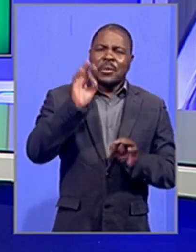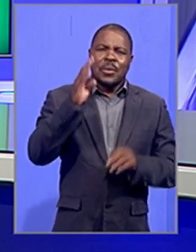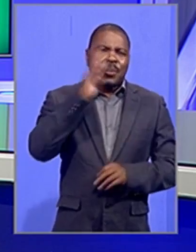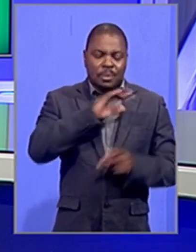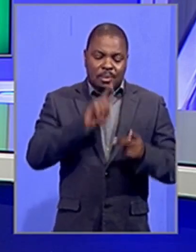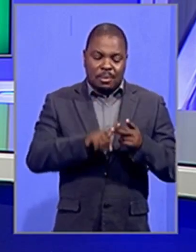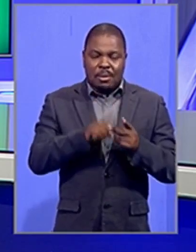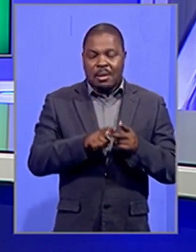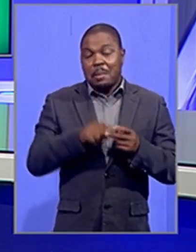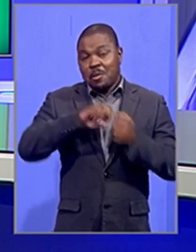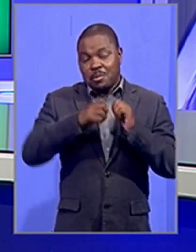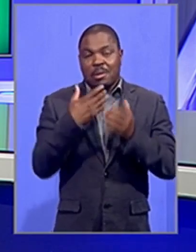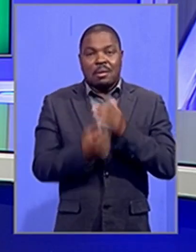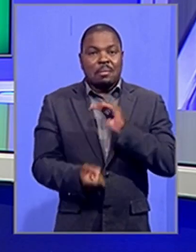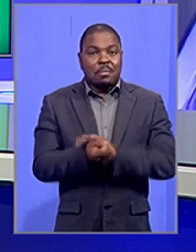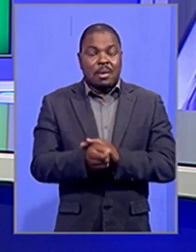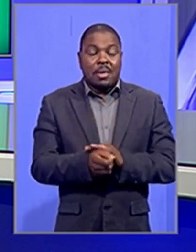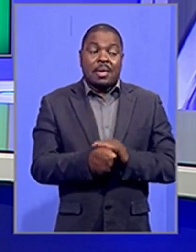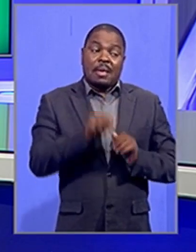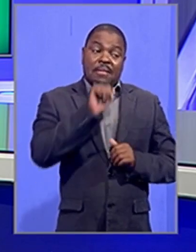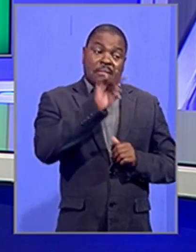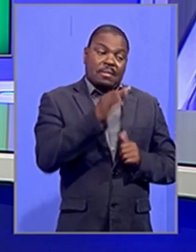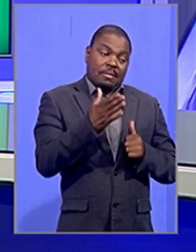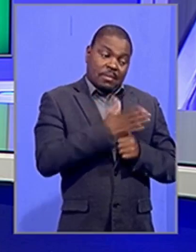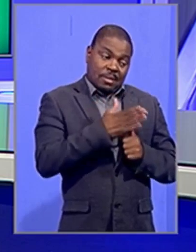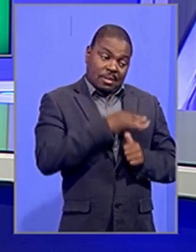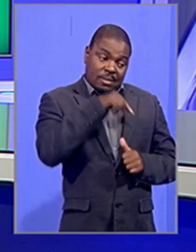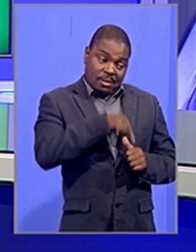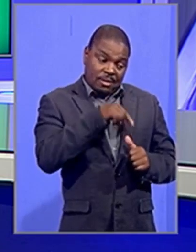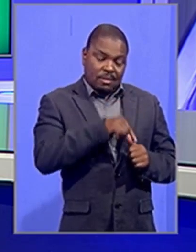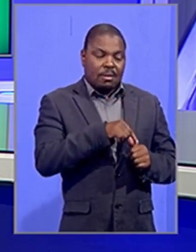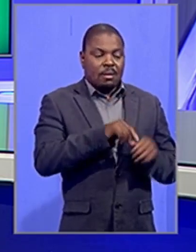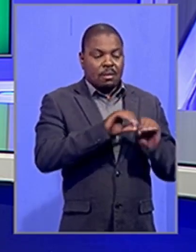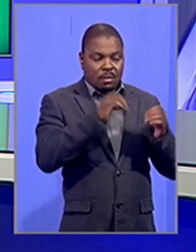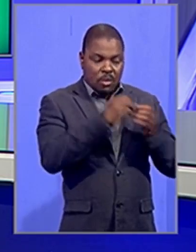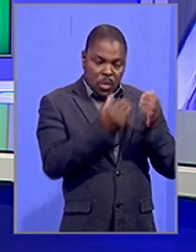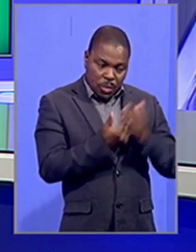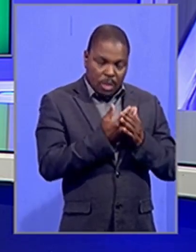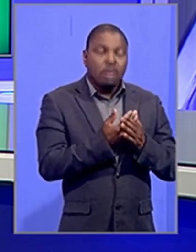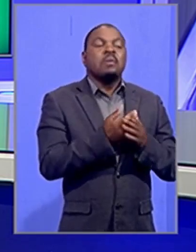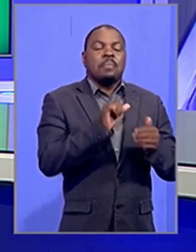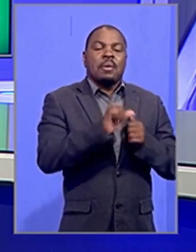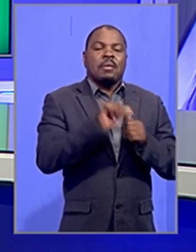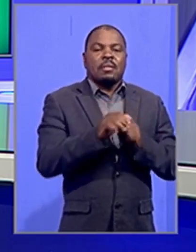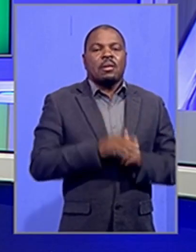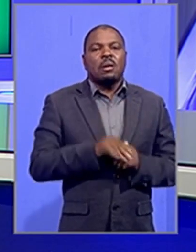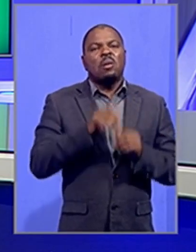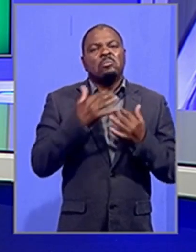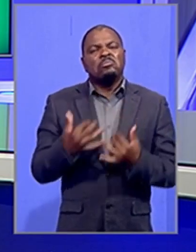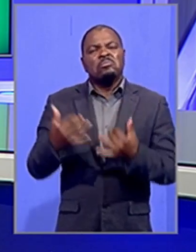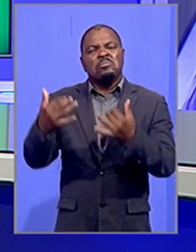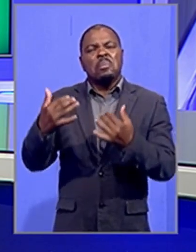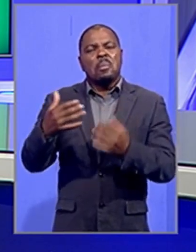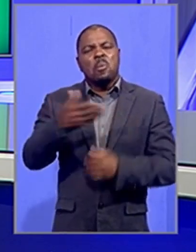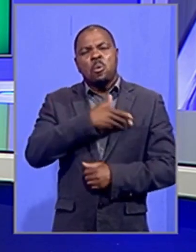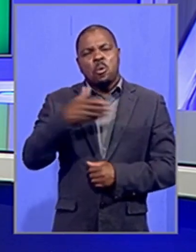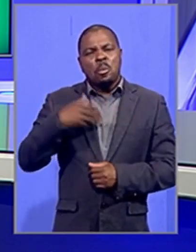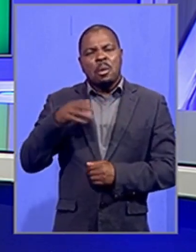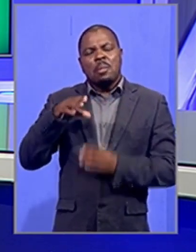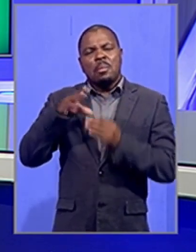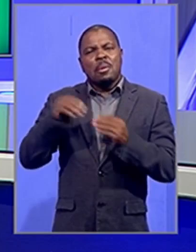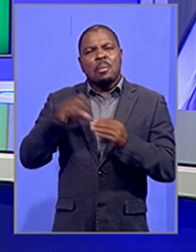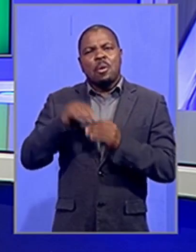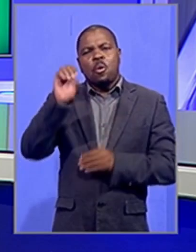itemogela mathata ntle le ge mokgatlo o ka tsošološwa. Ge a bolela le makgolokgolo a maloko a mokgatlo wa basadi wa ANC